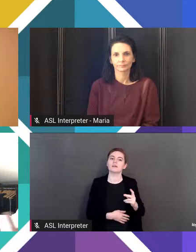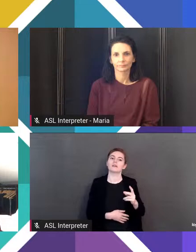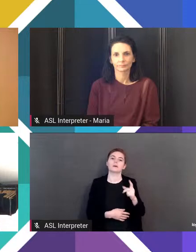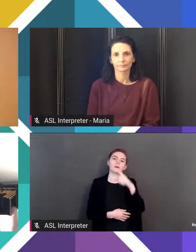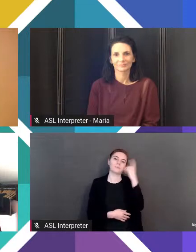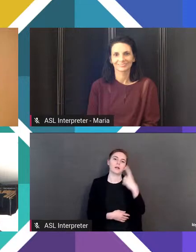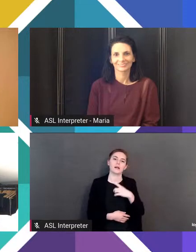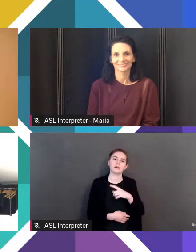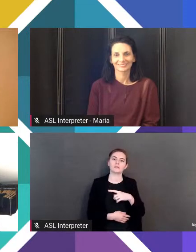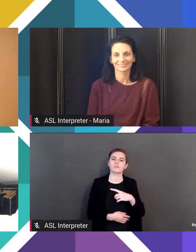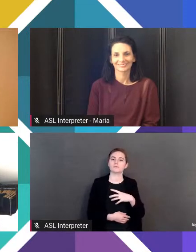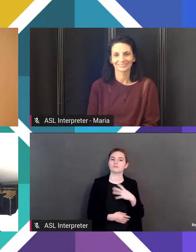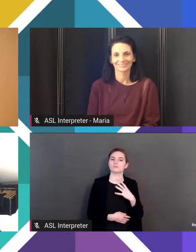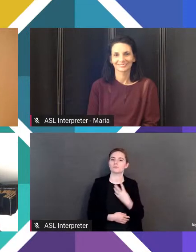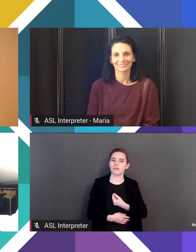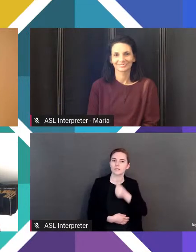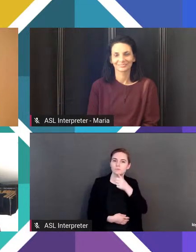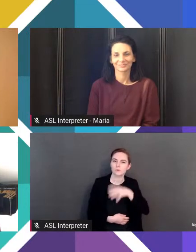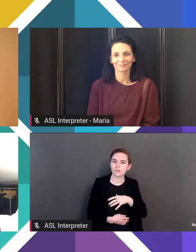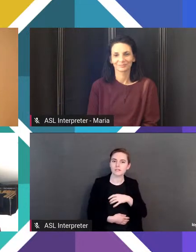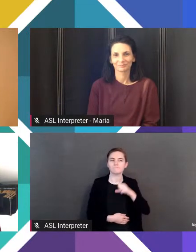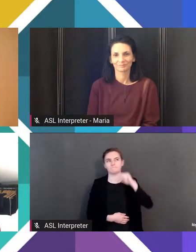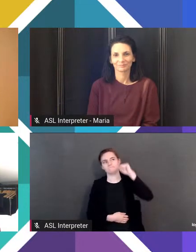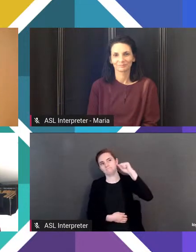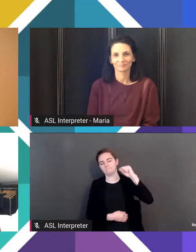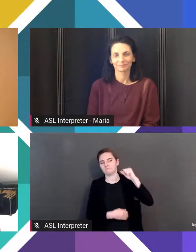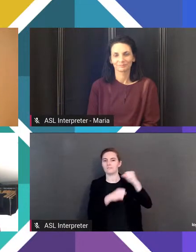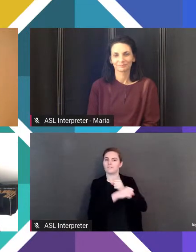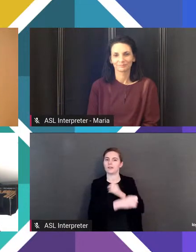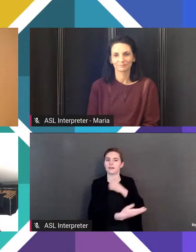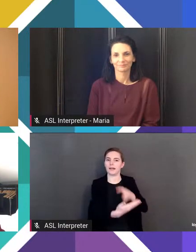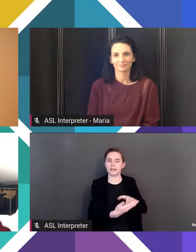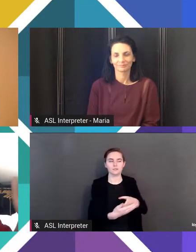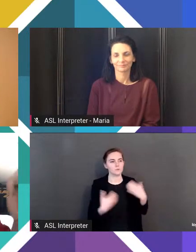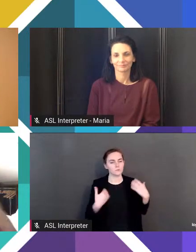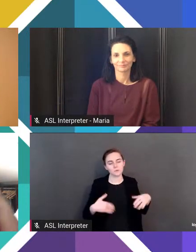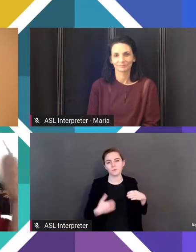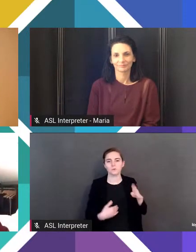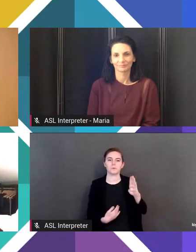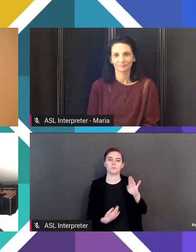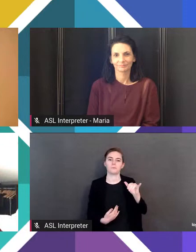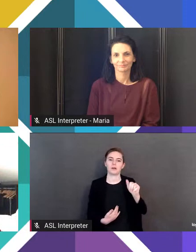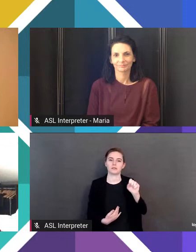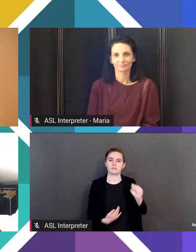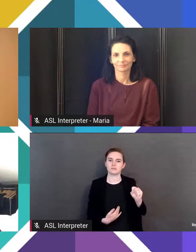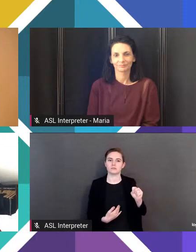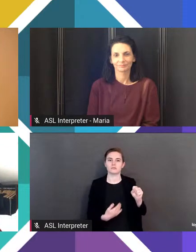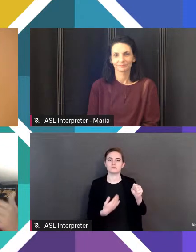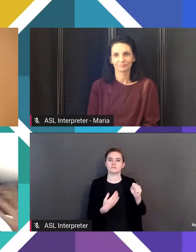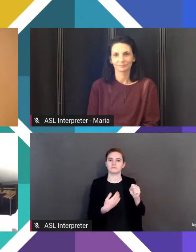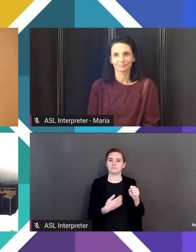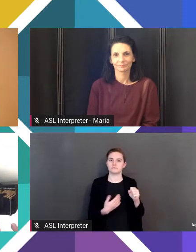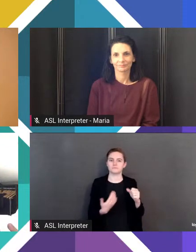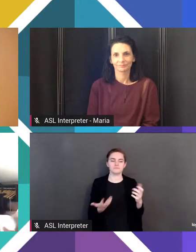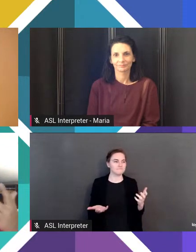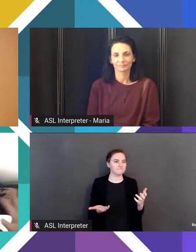kind of like fighting against this very biased system of queer artistry. You know,